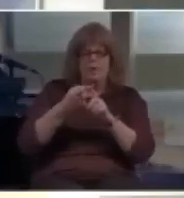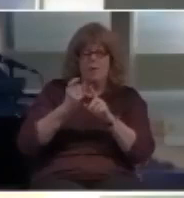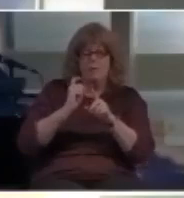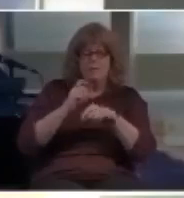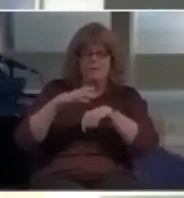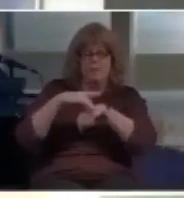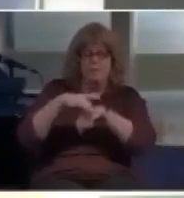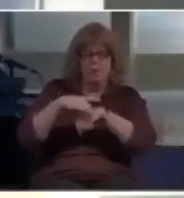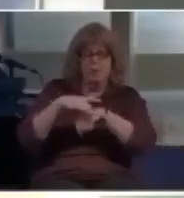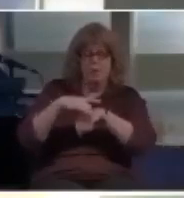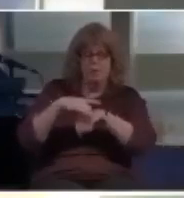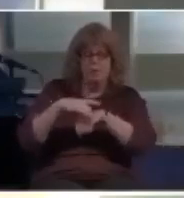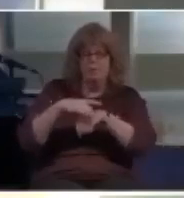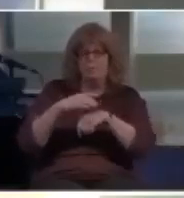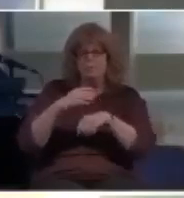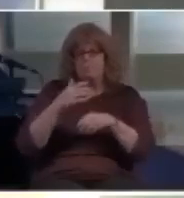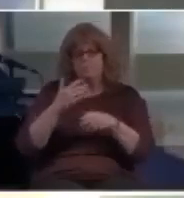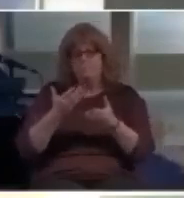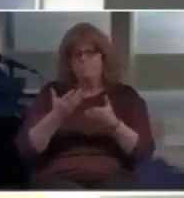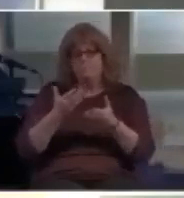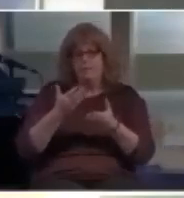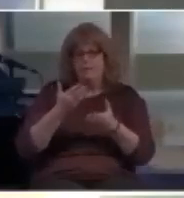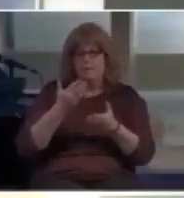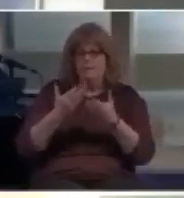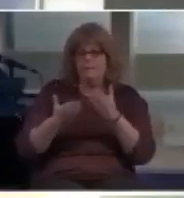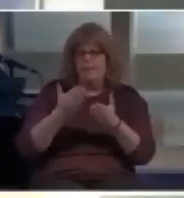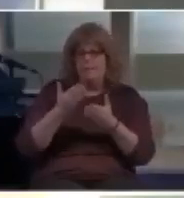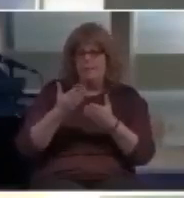the earth. And this may be an allusion to